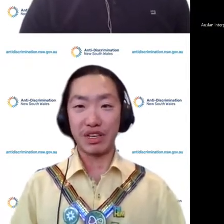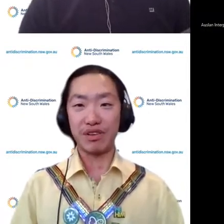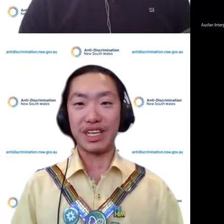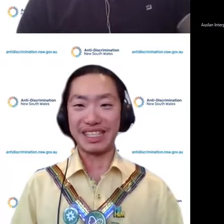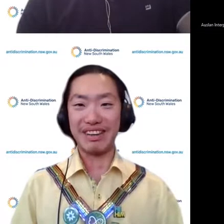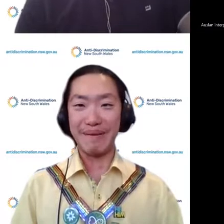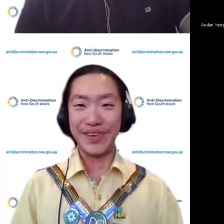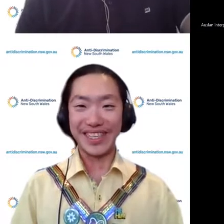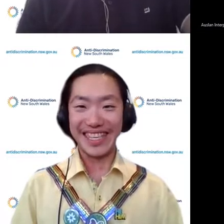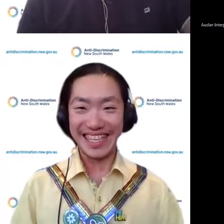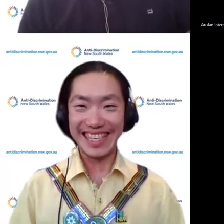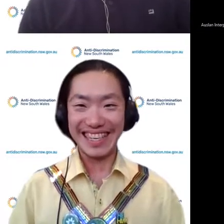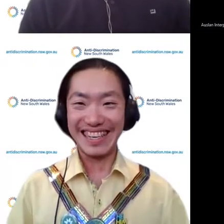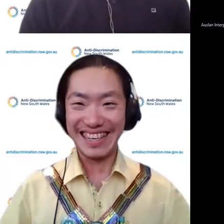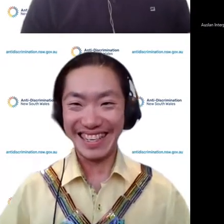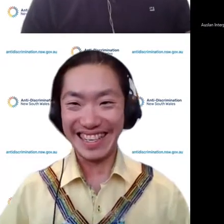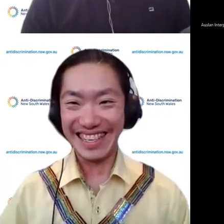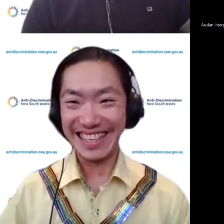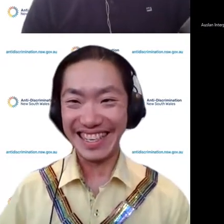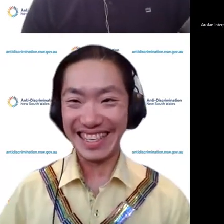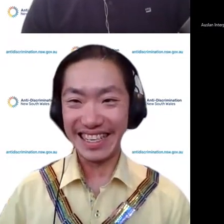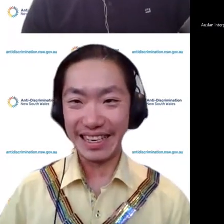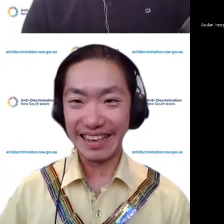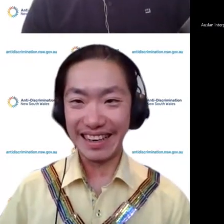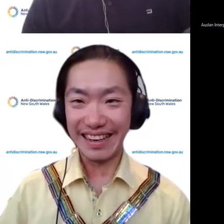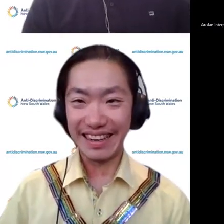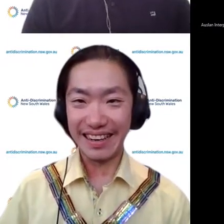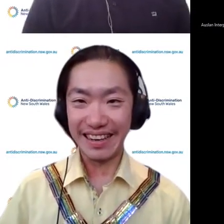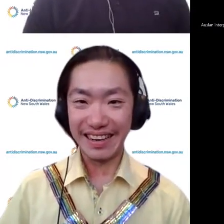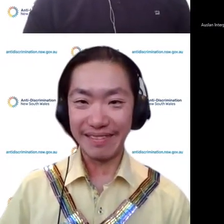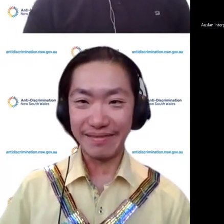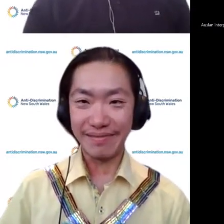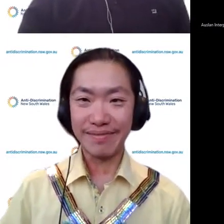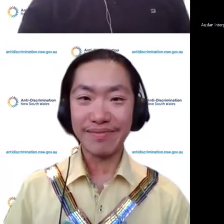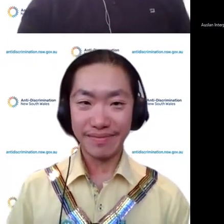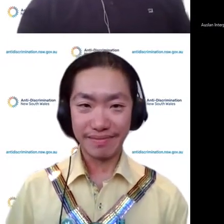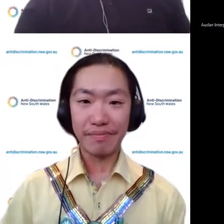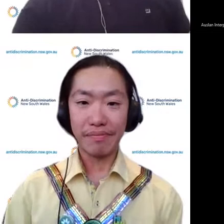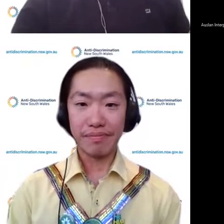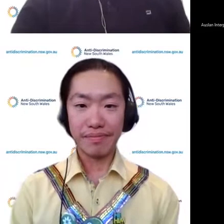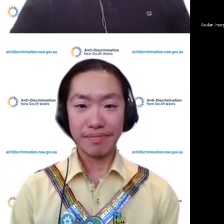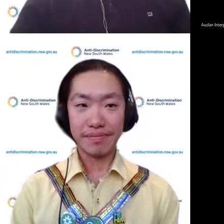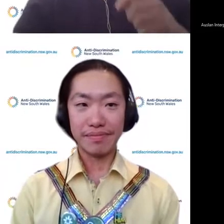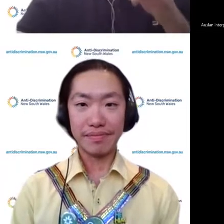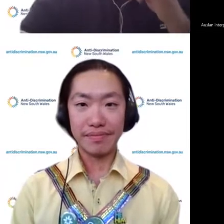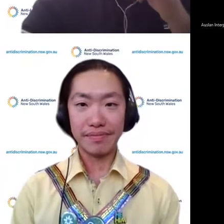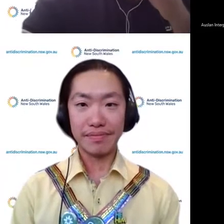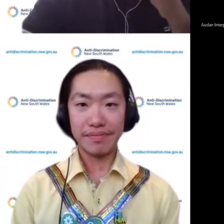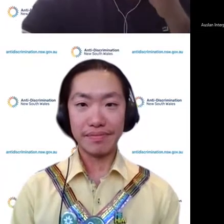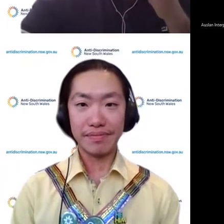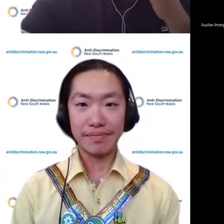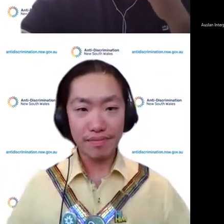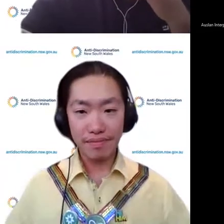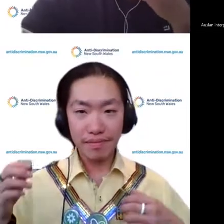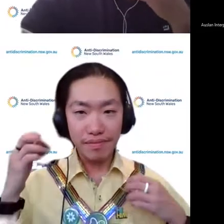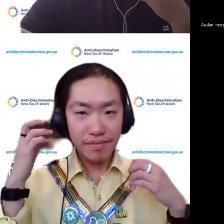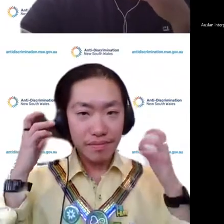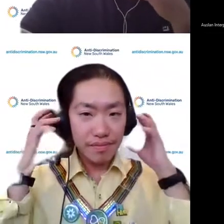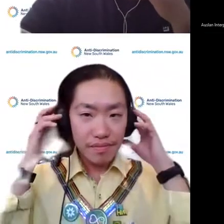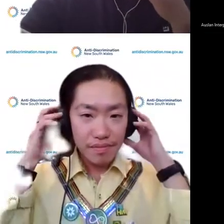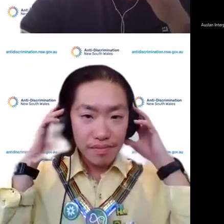in your record is very important. Absolutely, absolutely. And you know, DCJ has